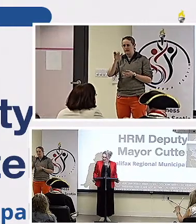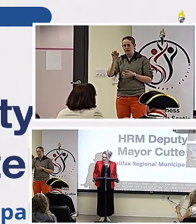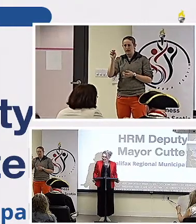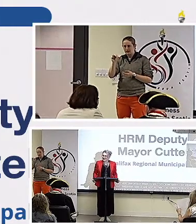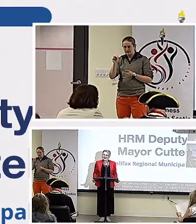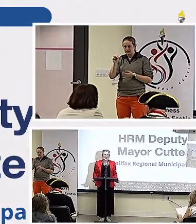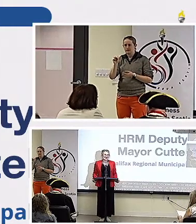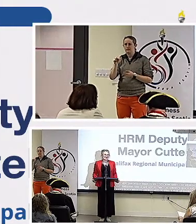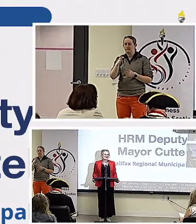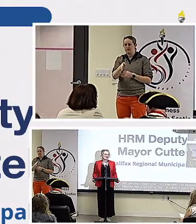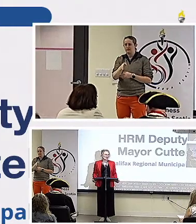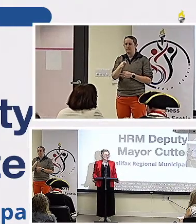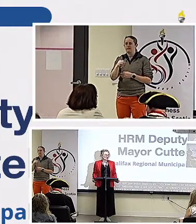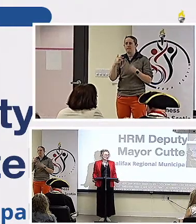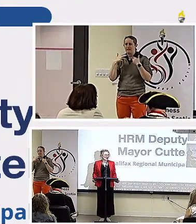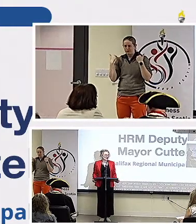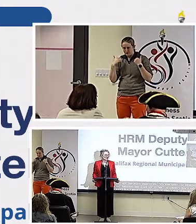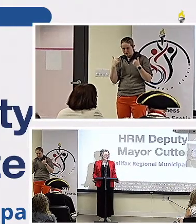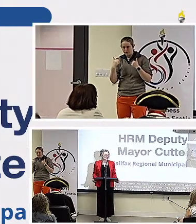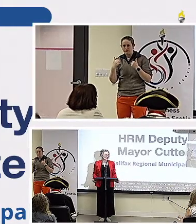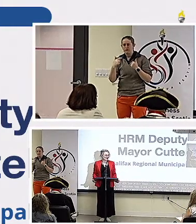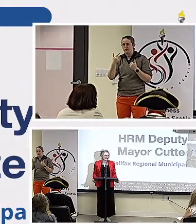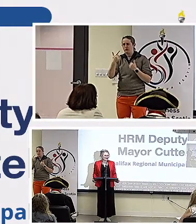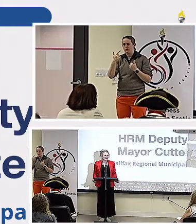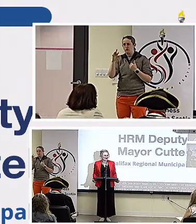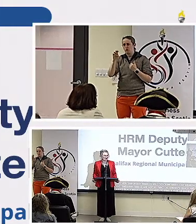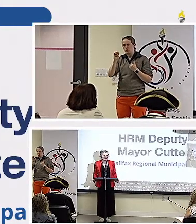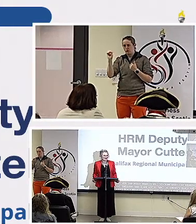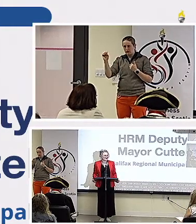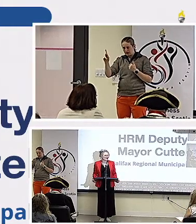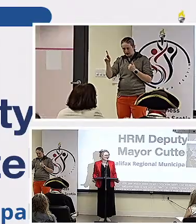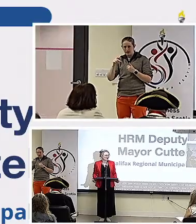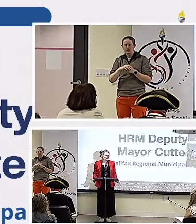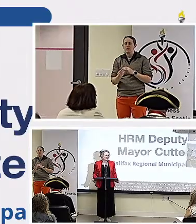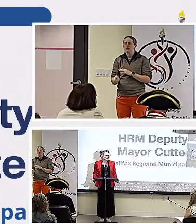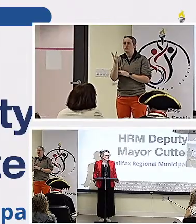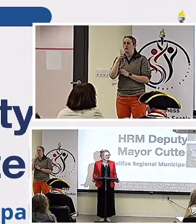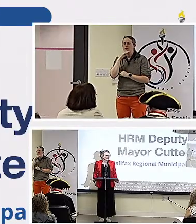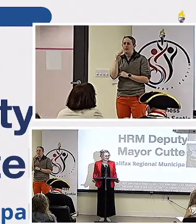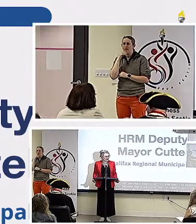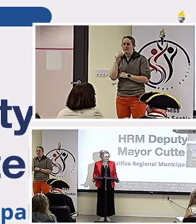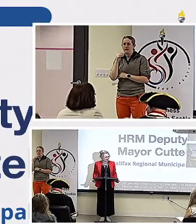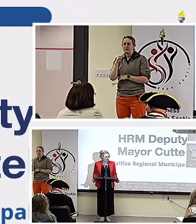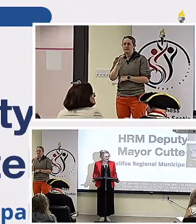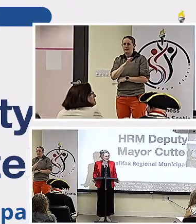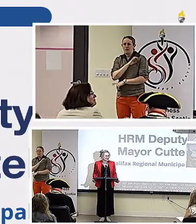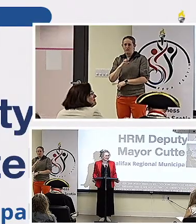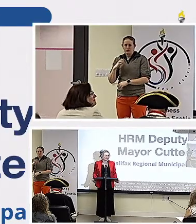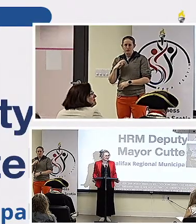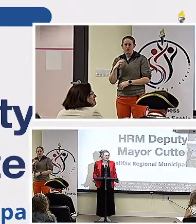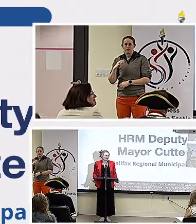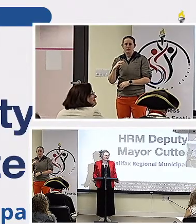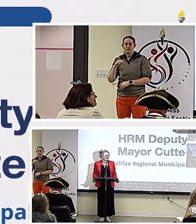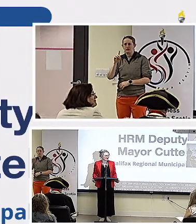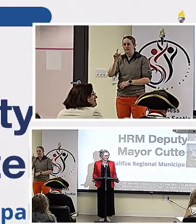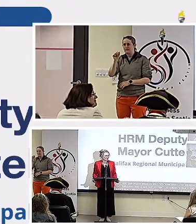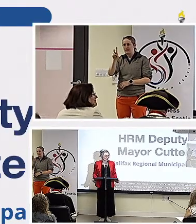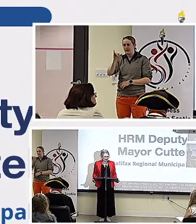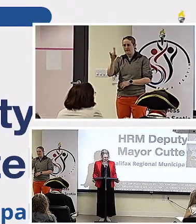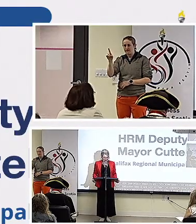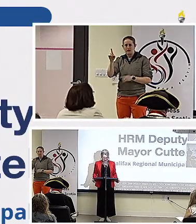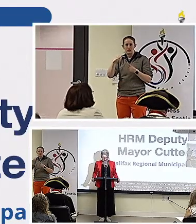Corkum Greek, and we have two Halifax councillors here with us this morning, Councillor Daigle Gammon and